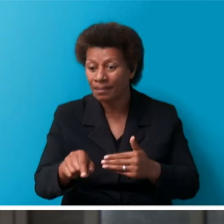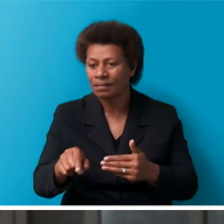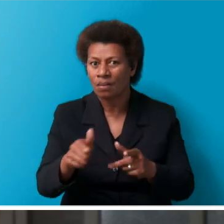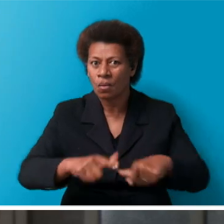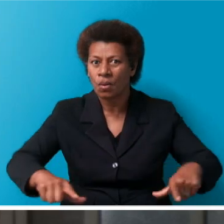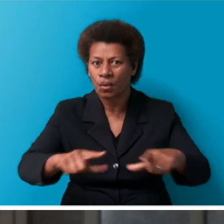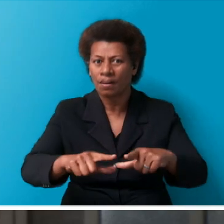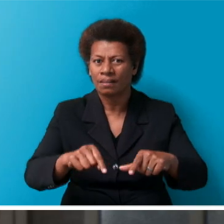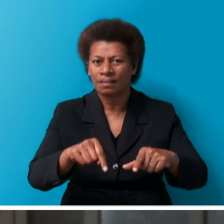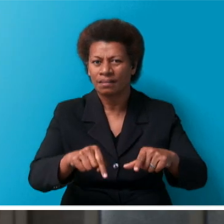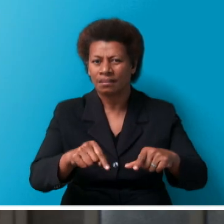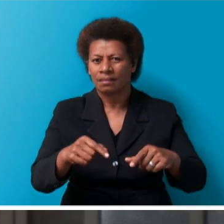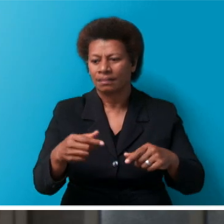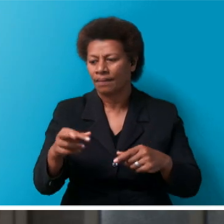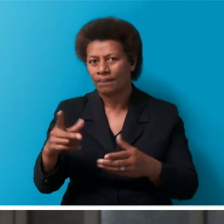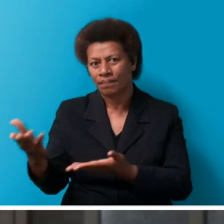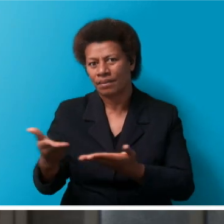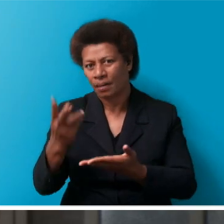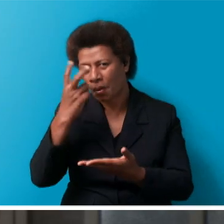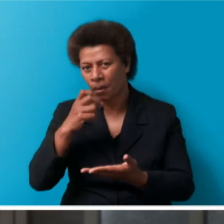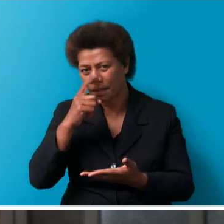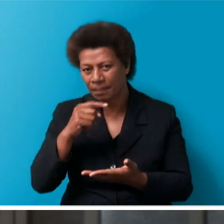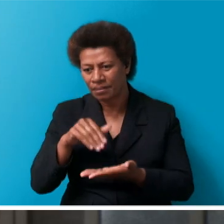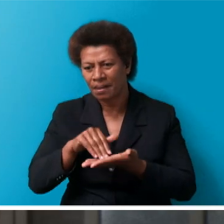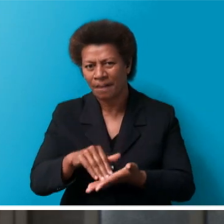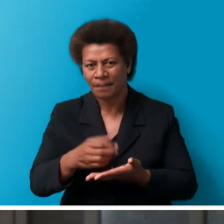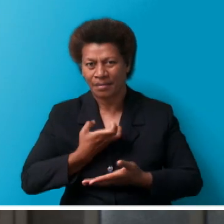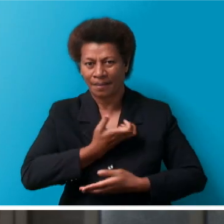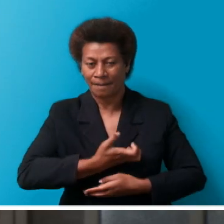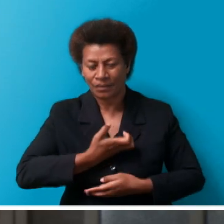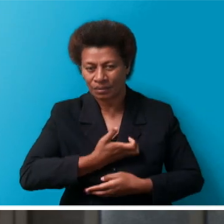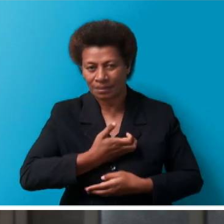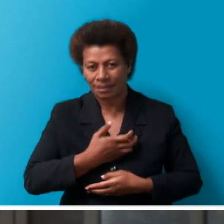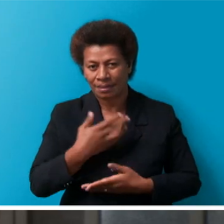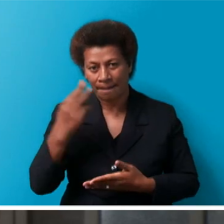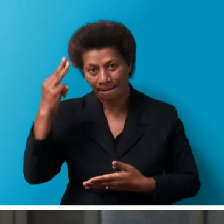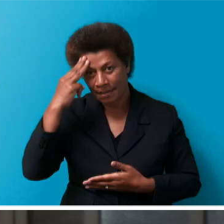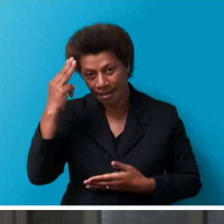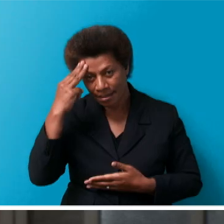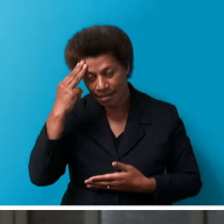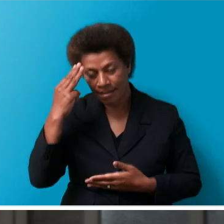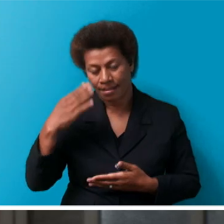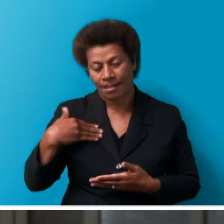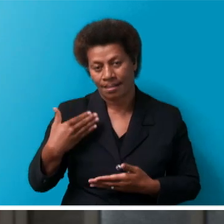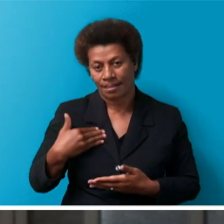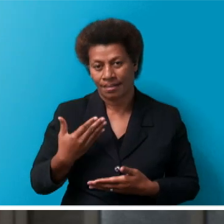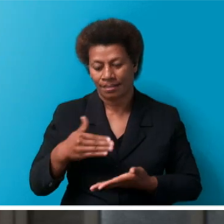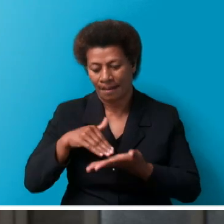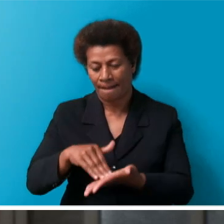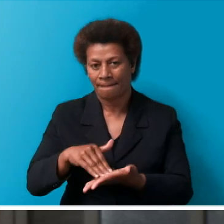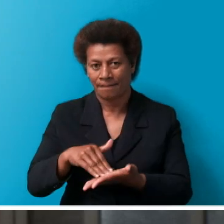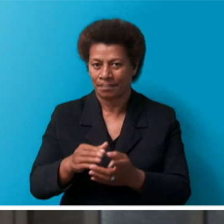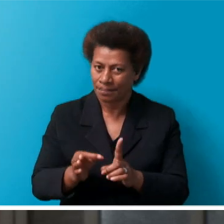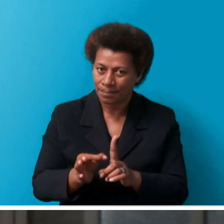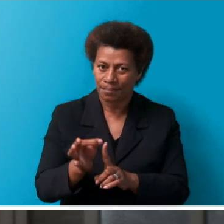a regular basis to help with emotional mental well-being of our senior citizens. As our fellow